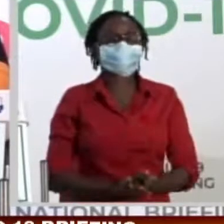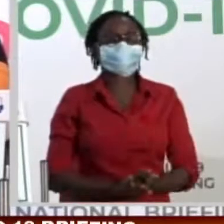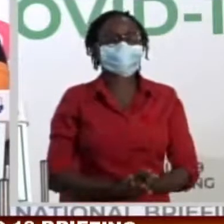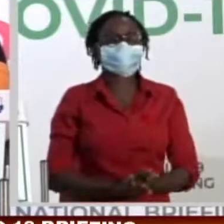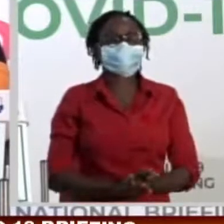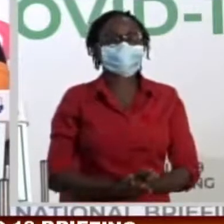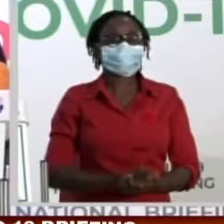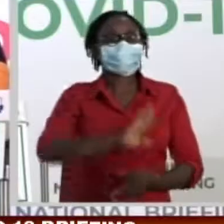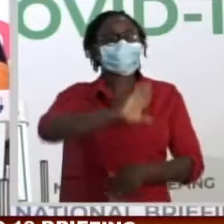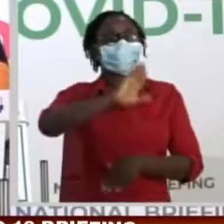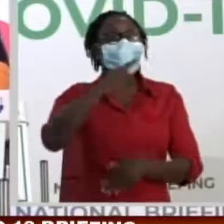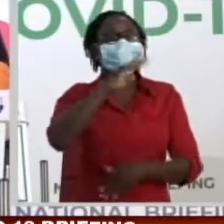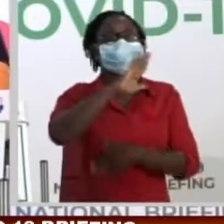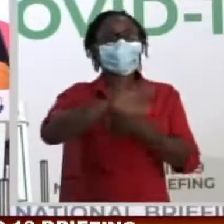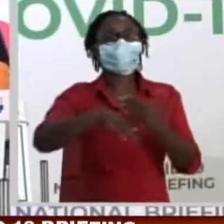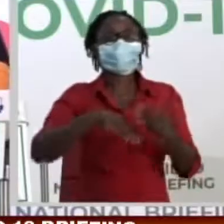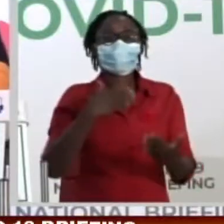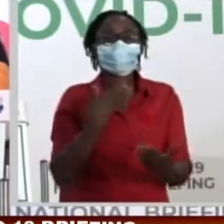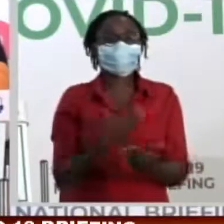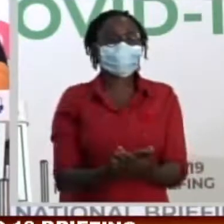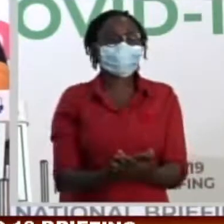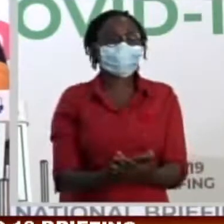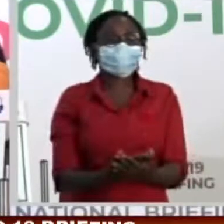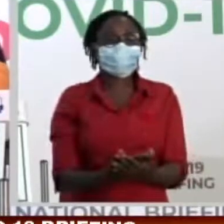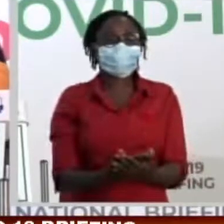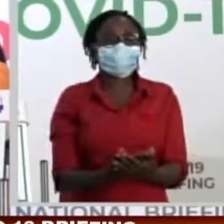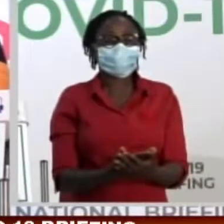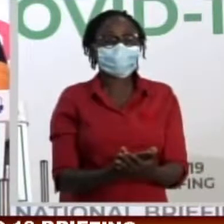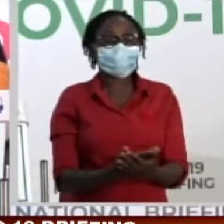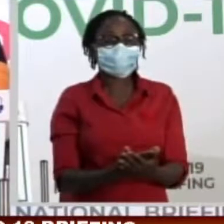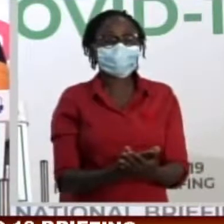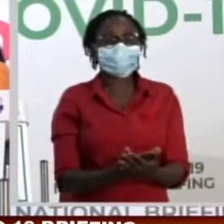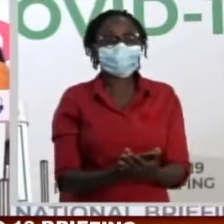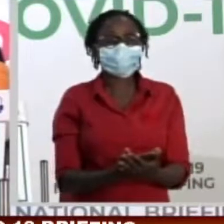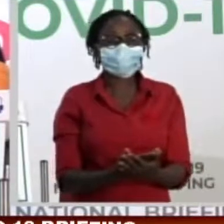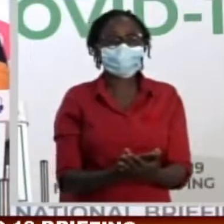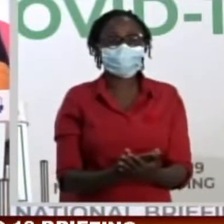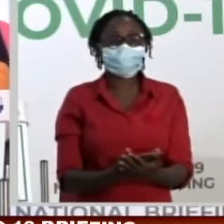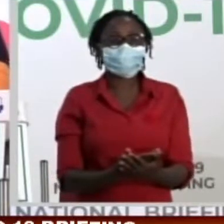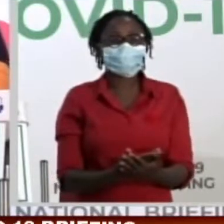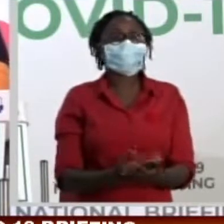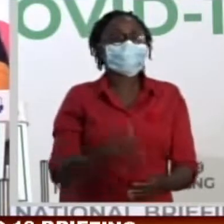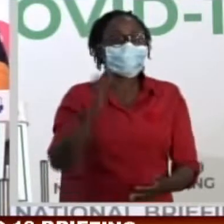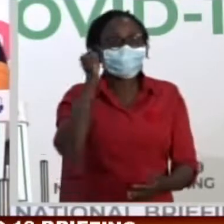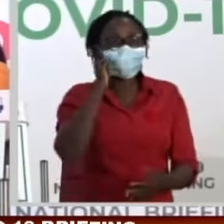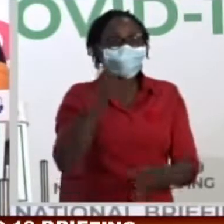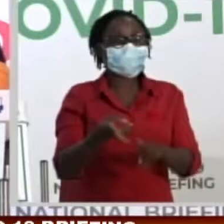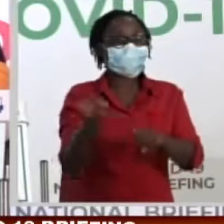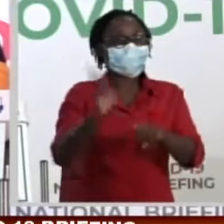The whole had its highest daily increase of